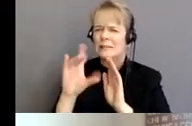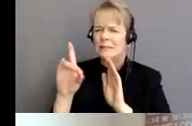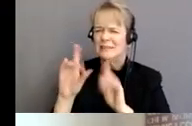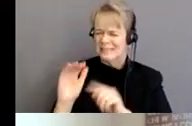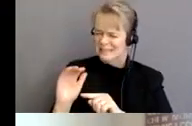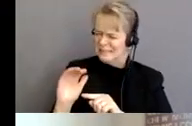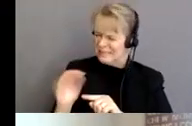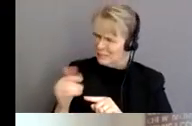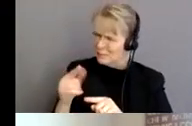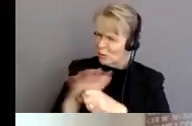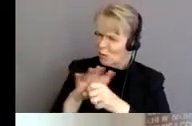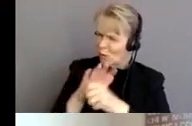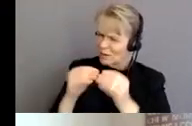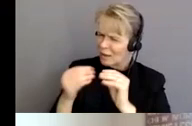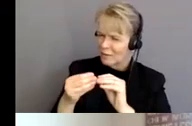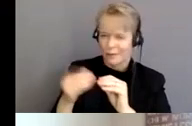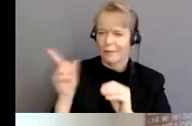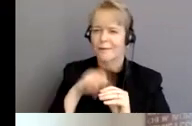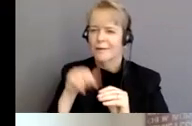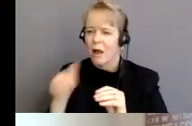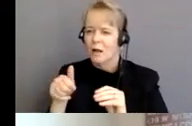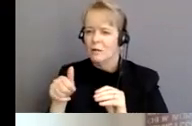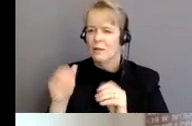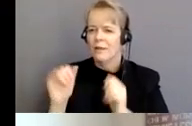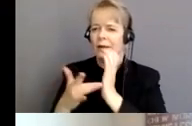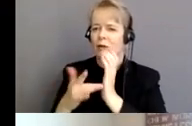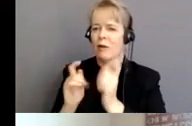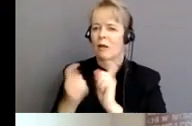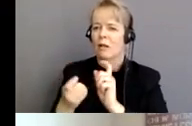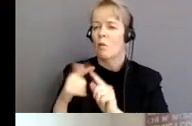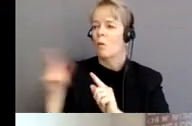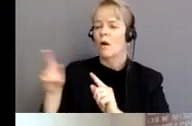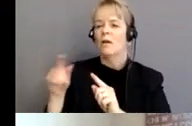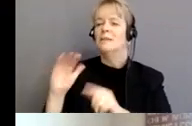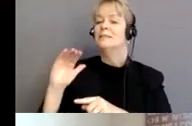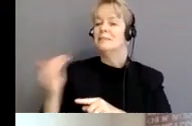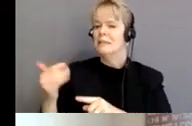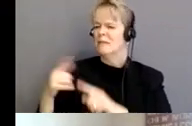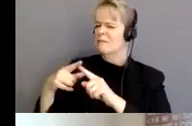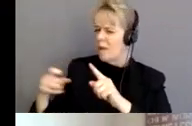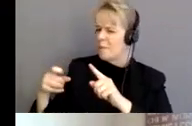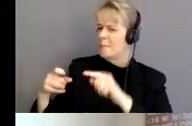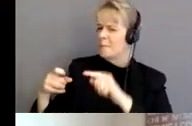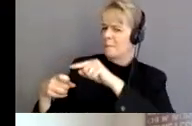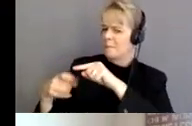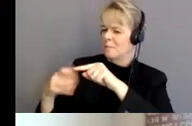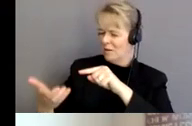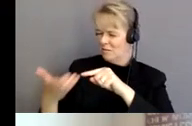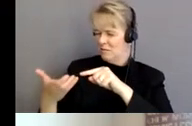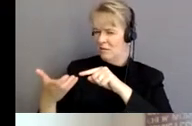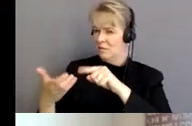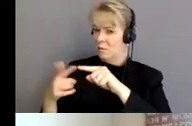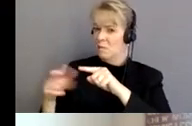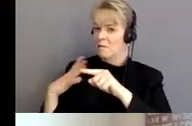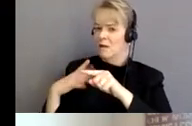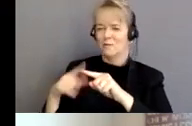organization, but they're not. So that's where, as I mentioned, we always recommend that if you have concerns, just take the